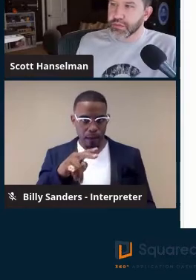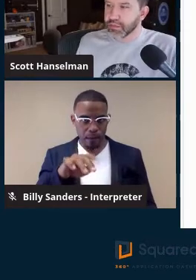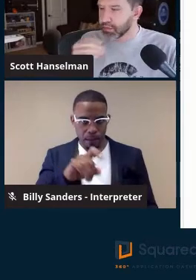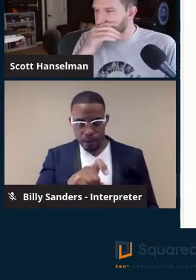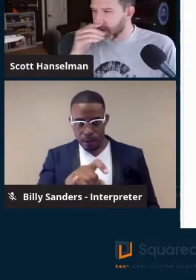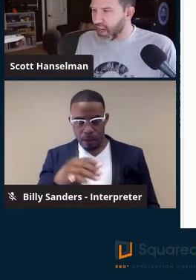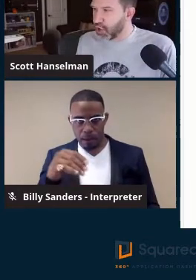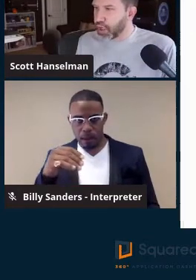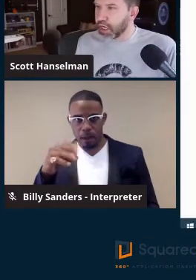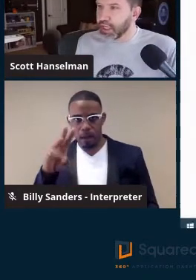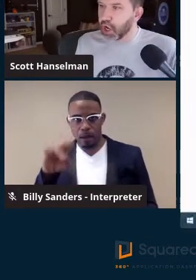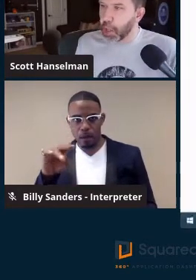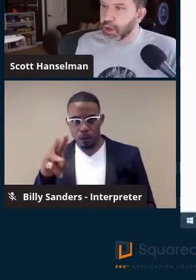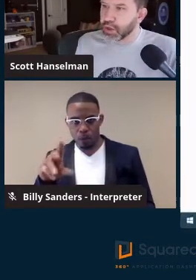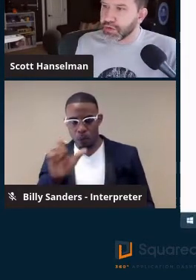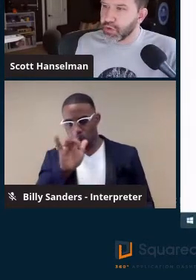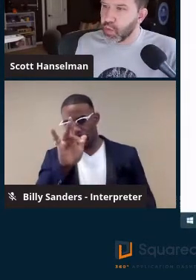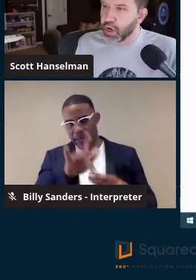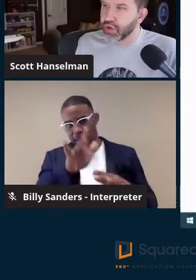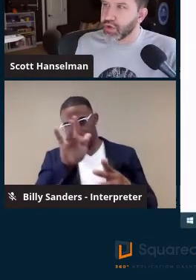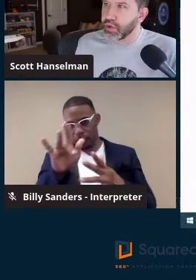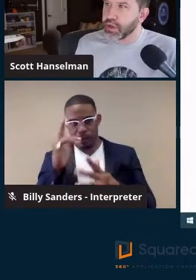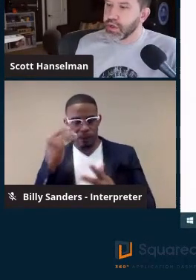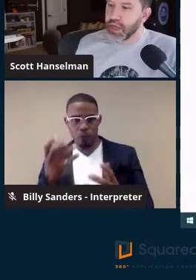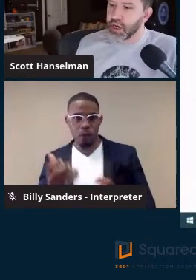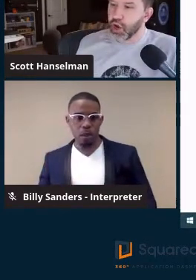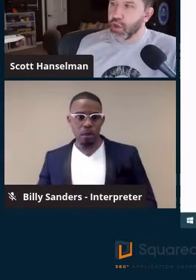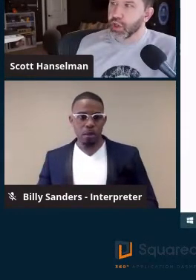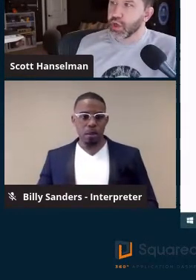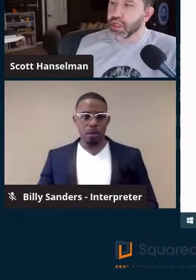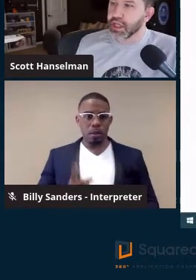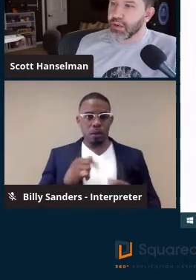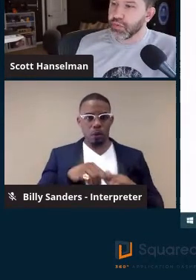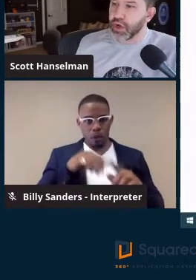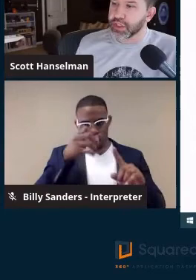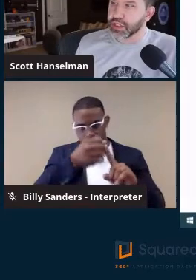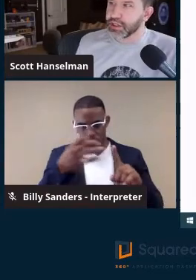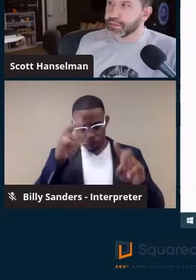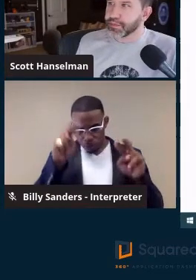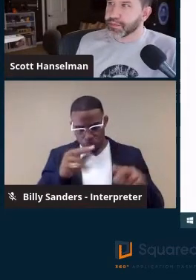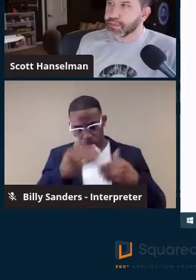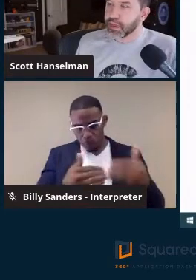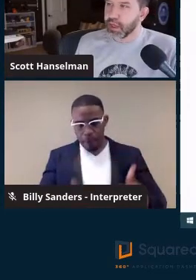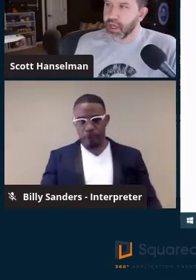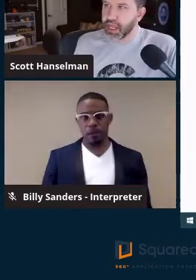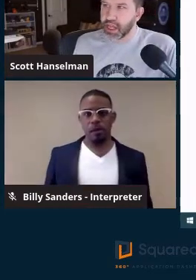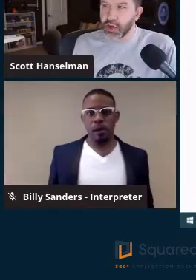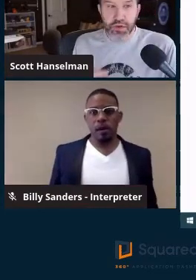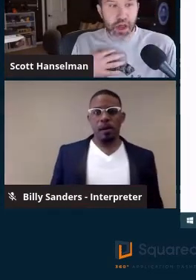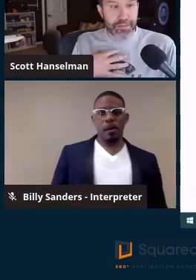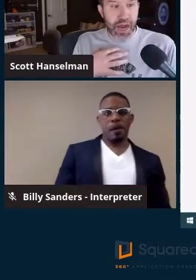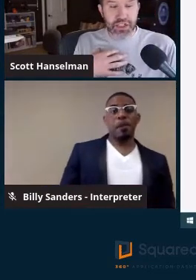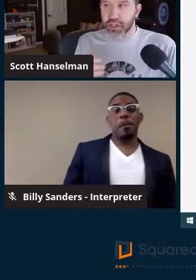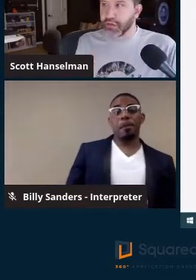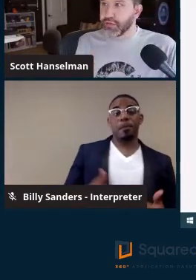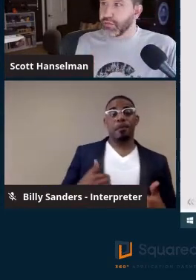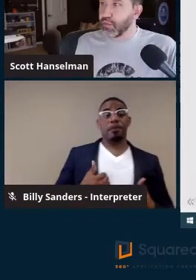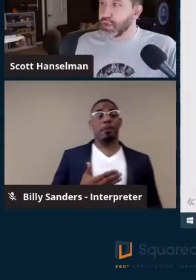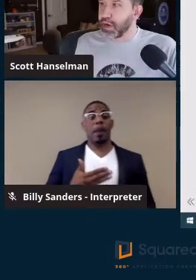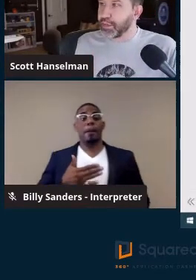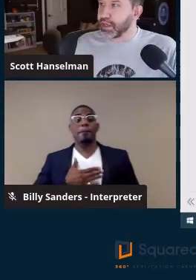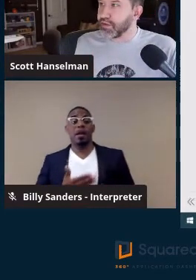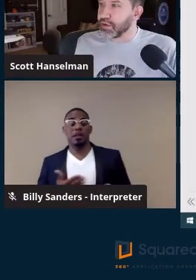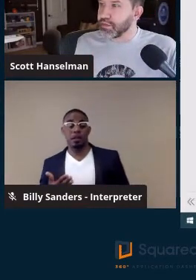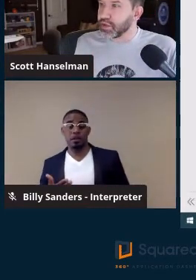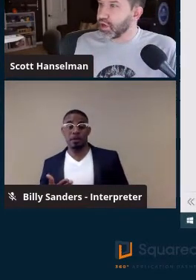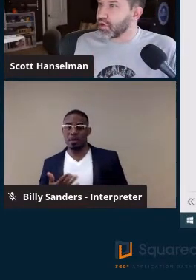Windows. And you can click on those if you wanted to and go and look at that process. And then you've got my stuff, which